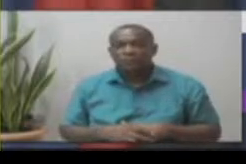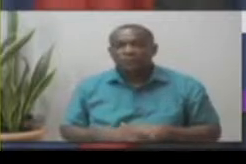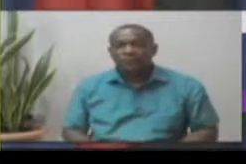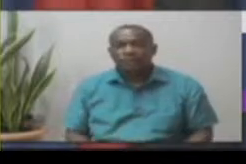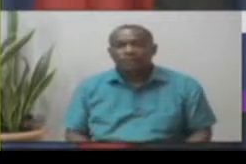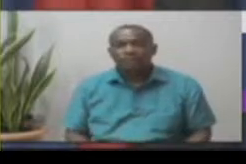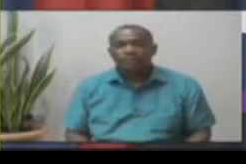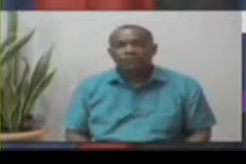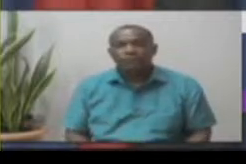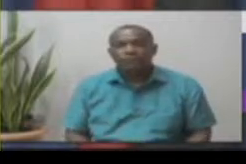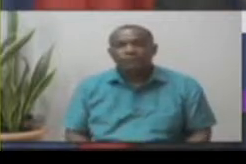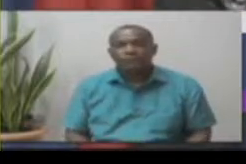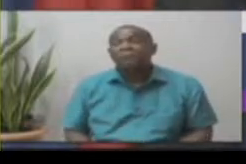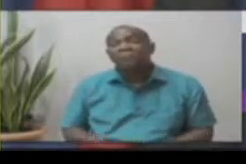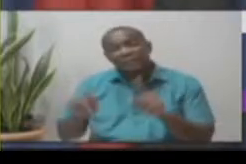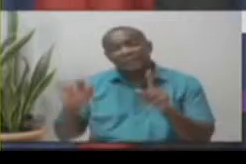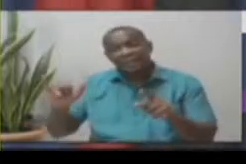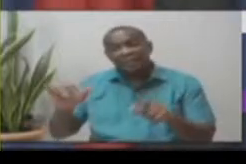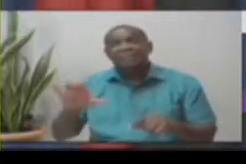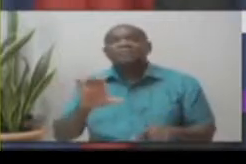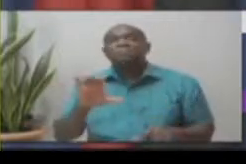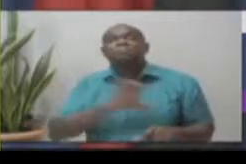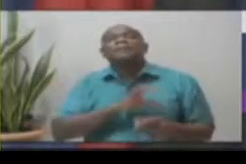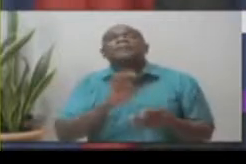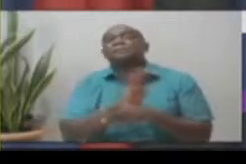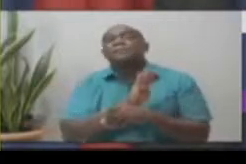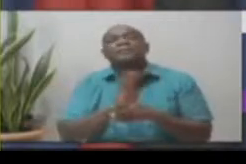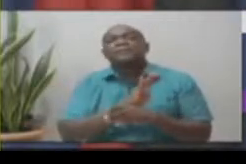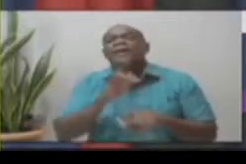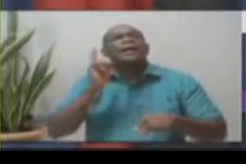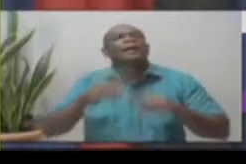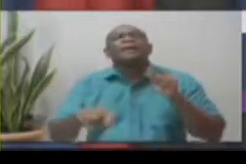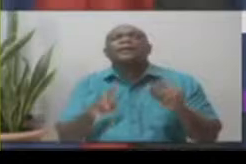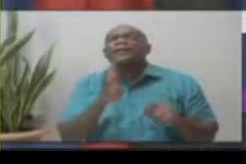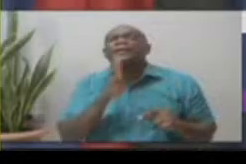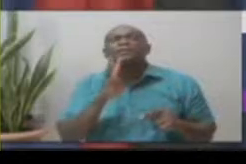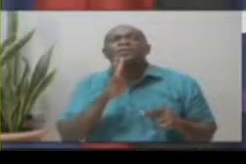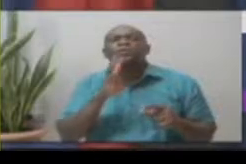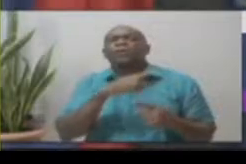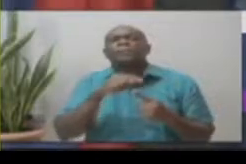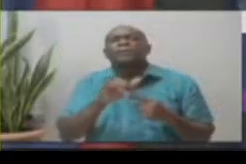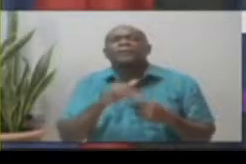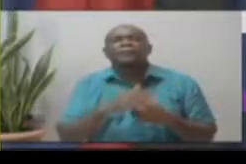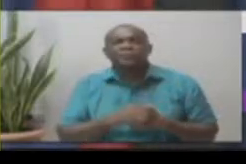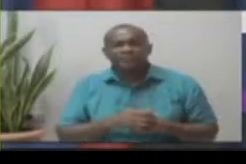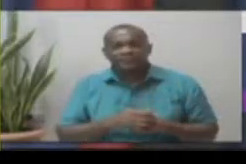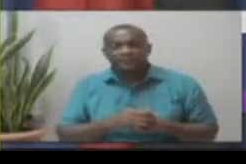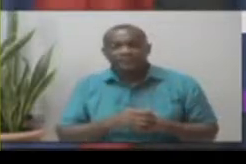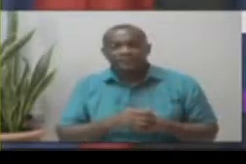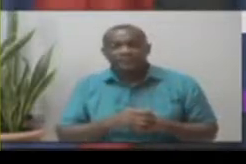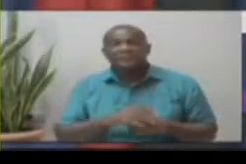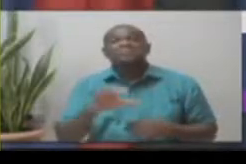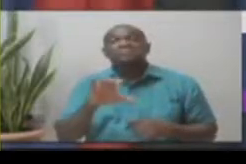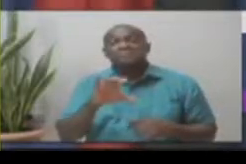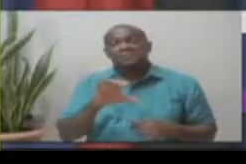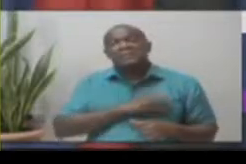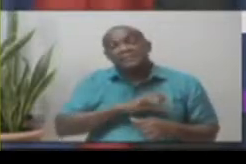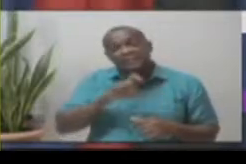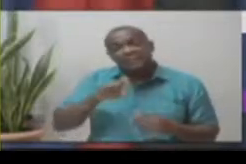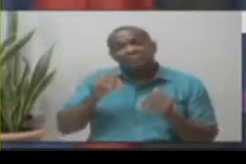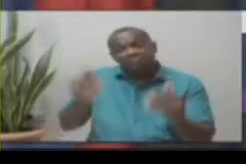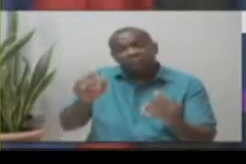It's police business, so I don't talk about it. We don't even talk to the member of parliament about it. Let the police do their work. Let the law take its